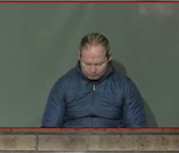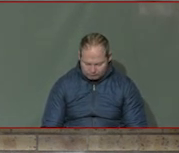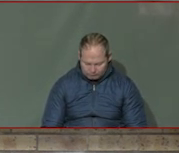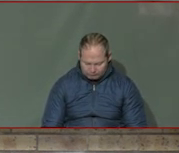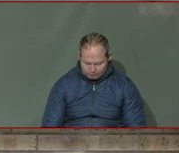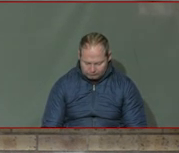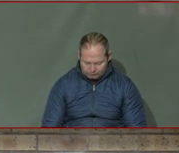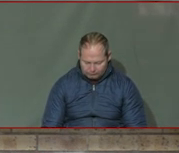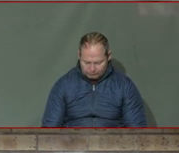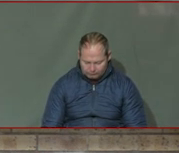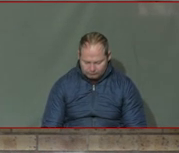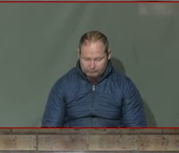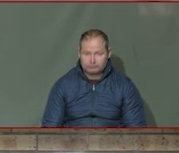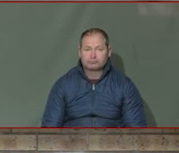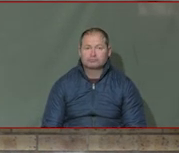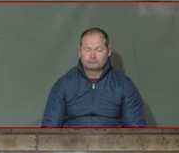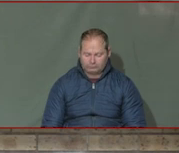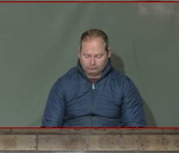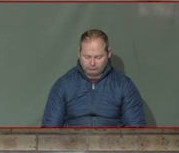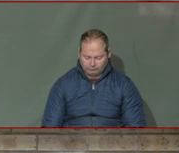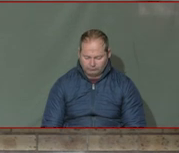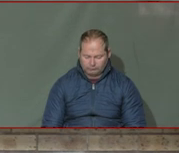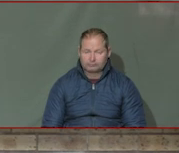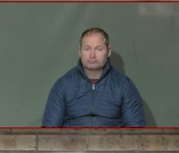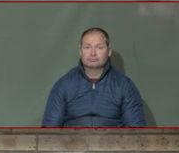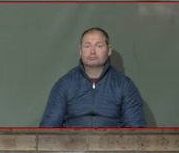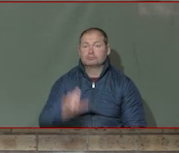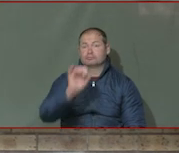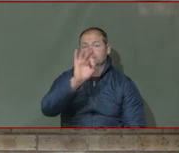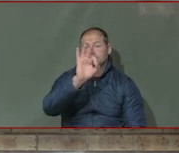Right, then they say 3.3.2.